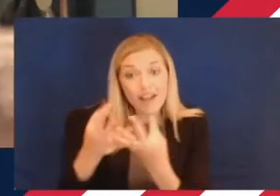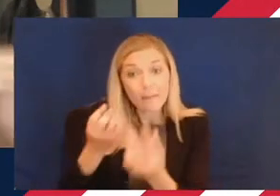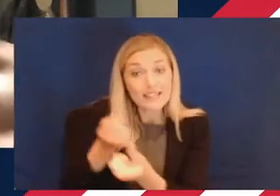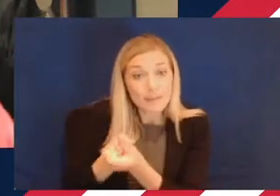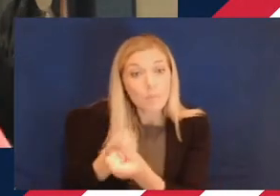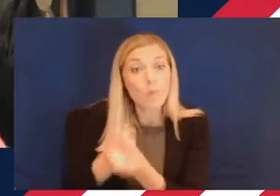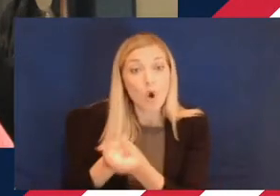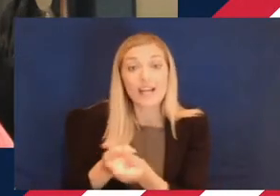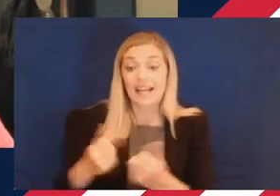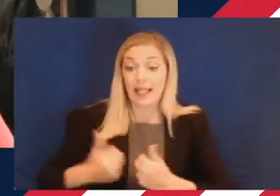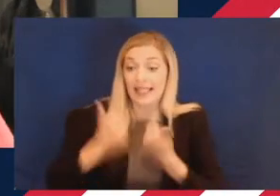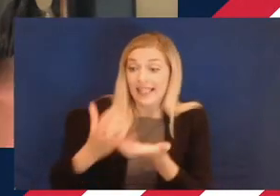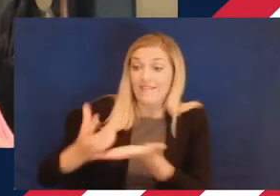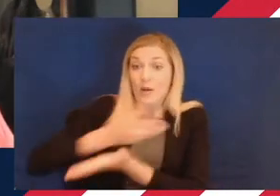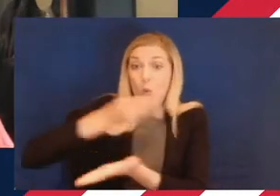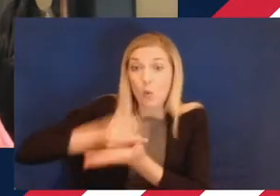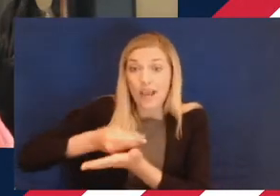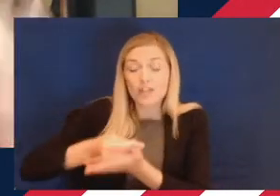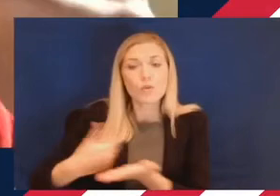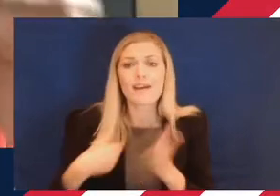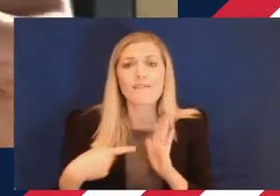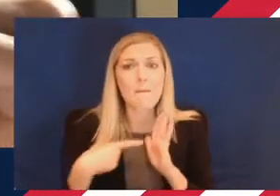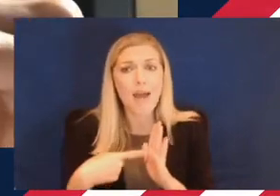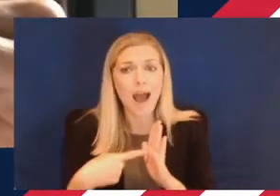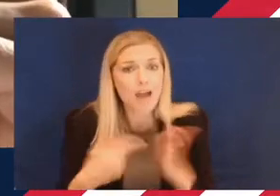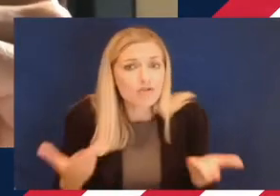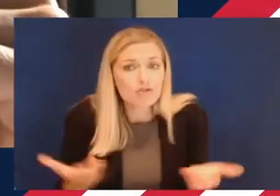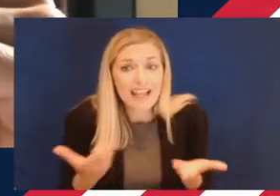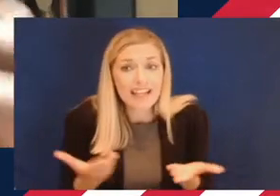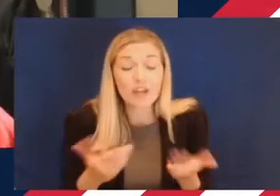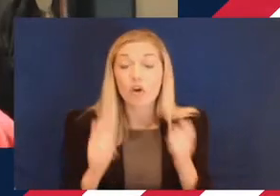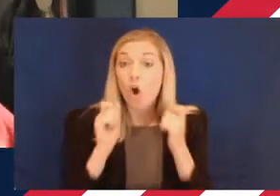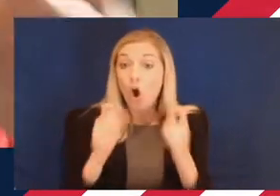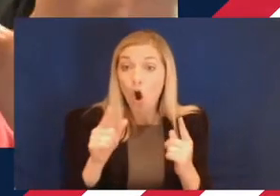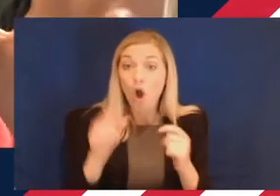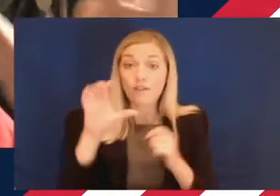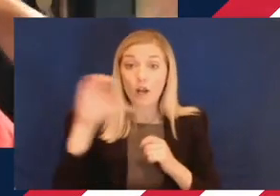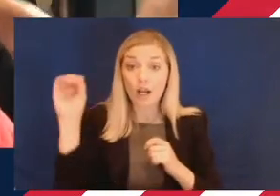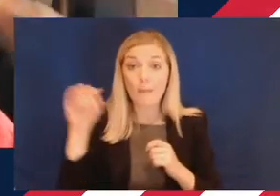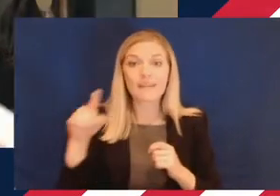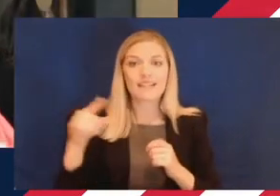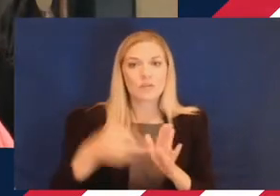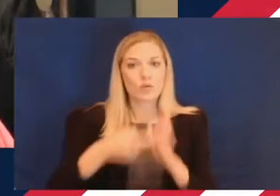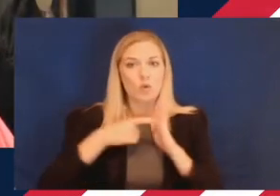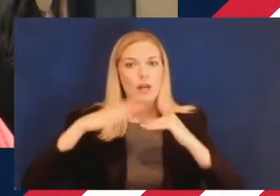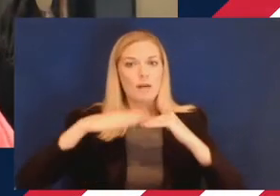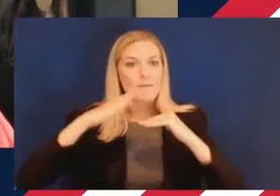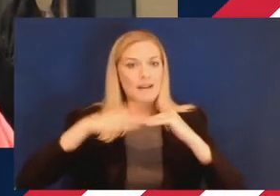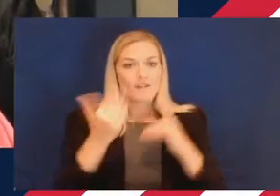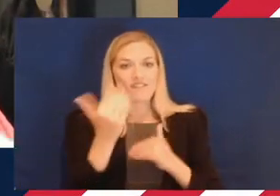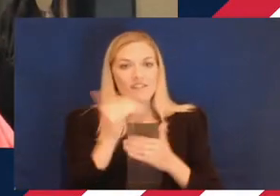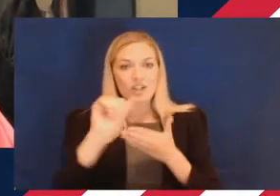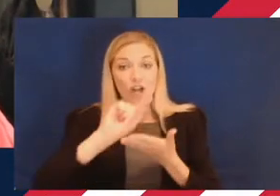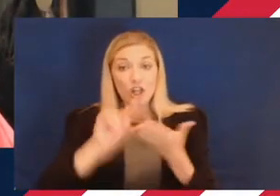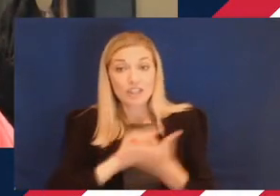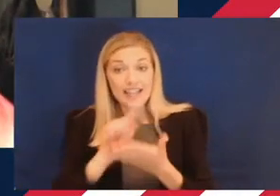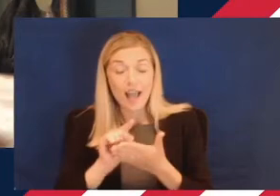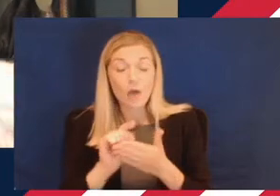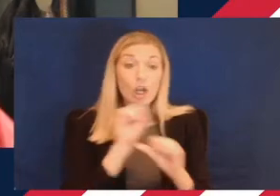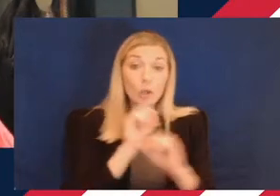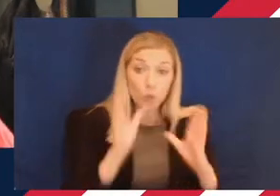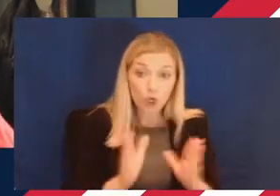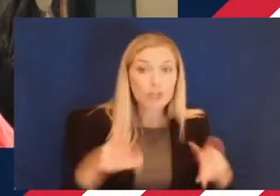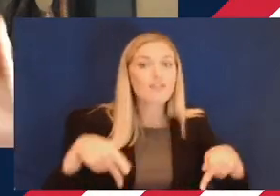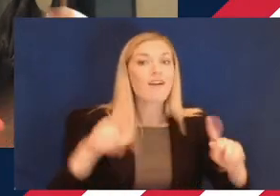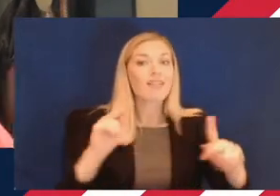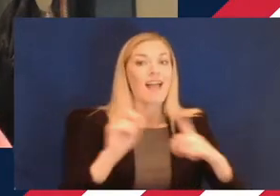right here in this arena district. All the employers are on a $15 an hour minimum wage, and workers can come together to organize a union and bargain